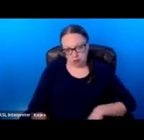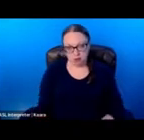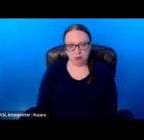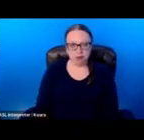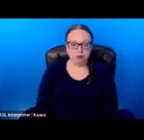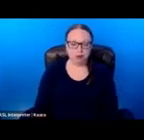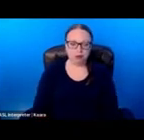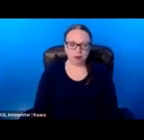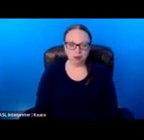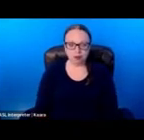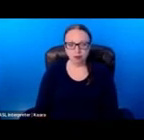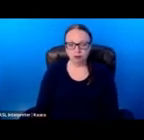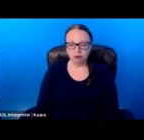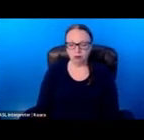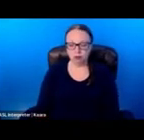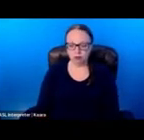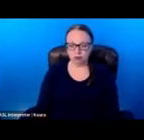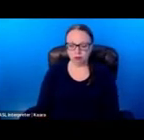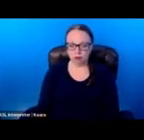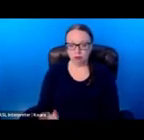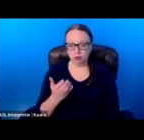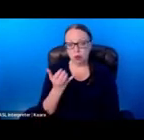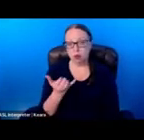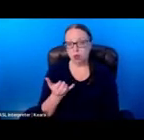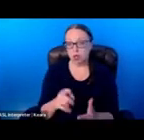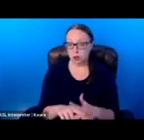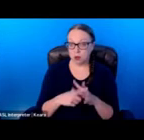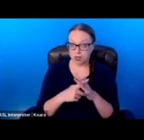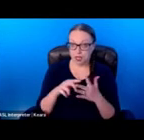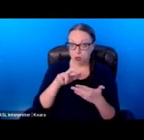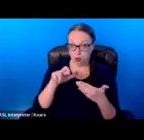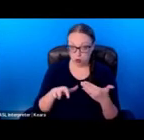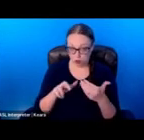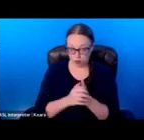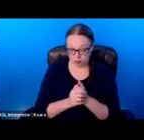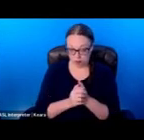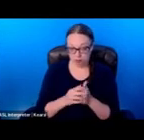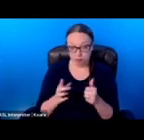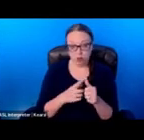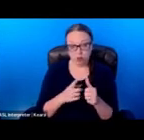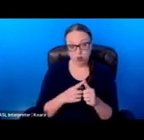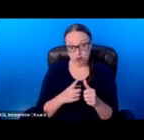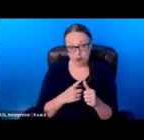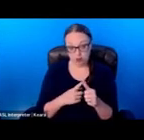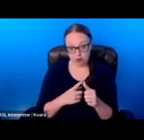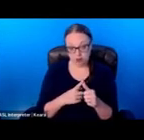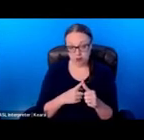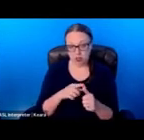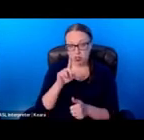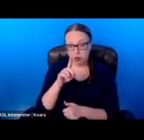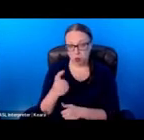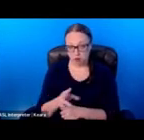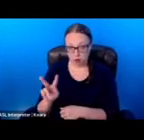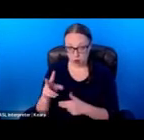All right, so here we begin our results. So on this first slide, which is one of two slides